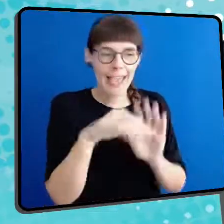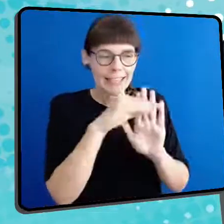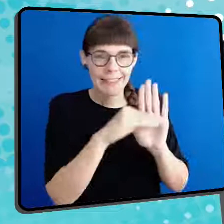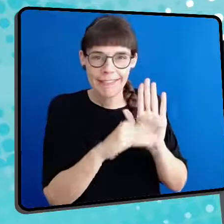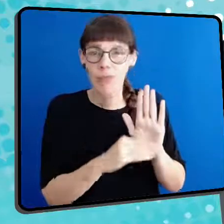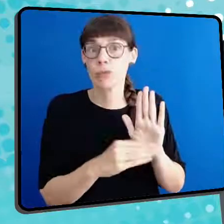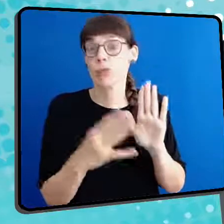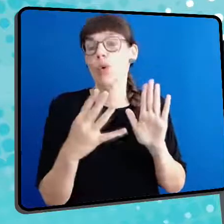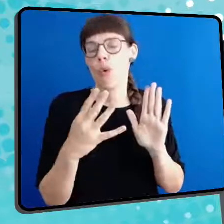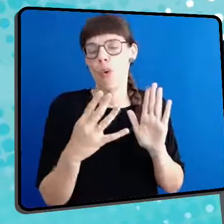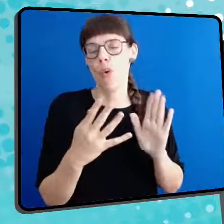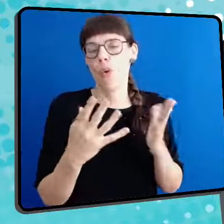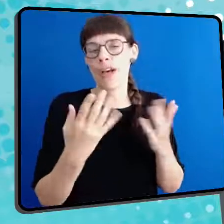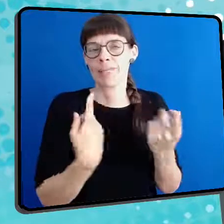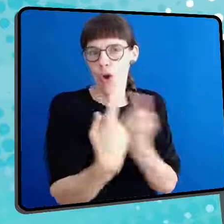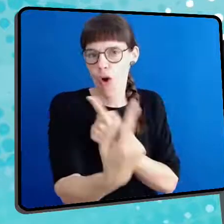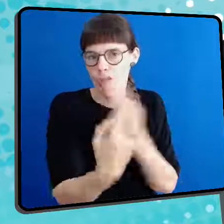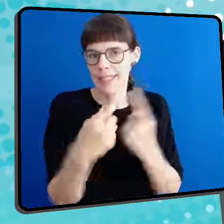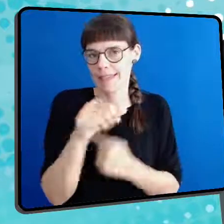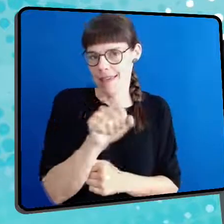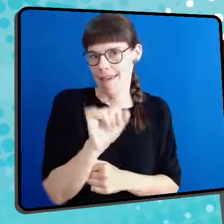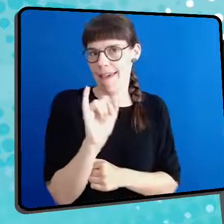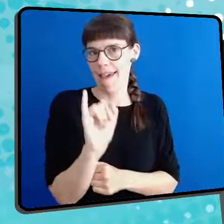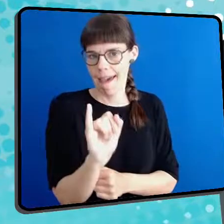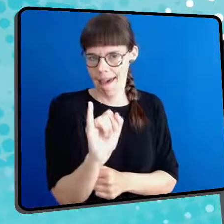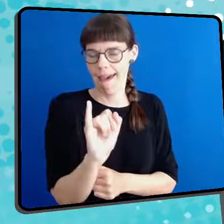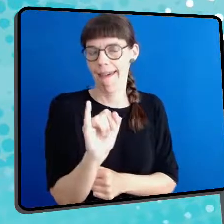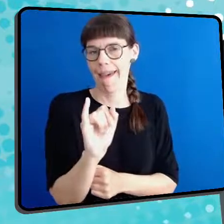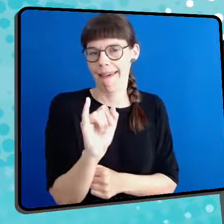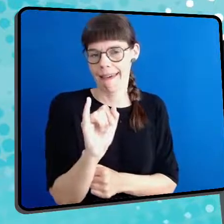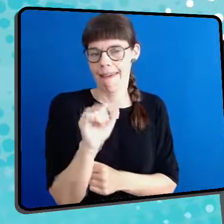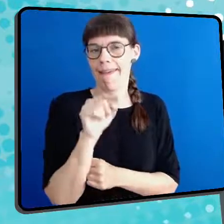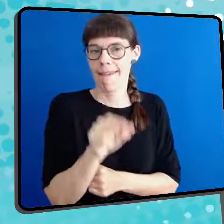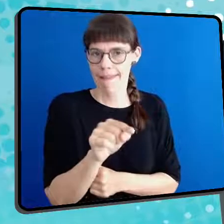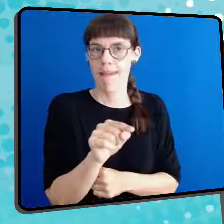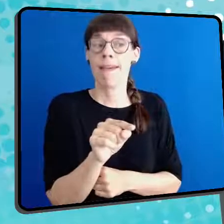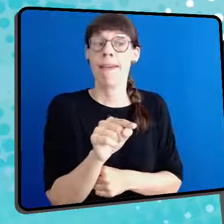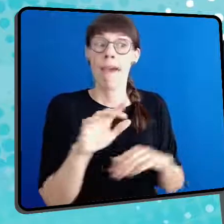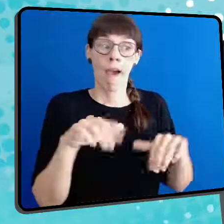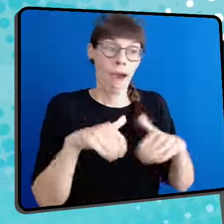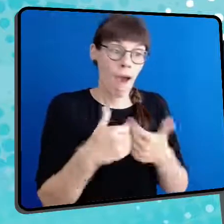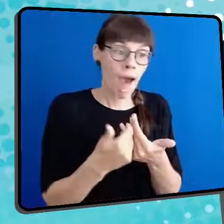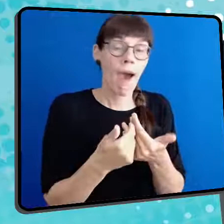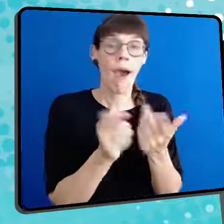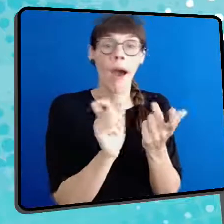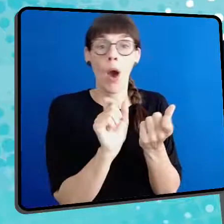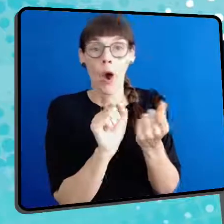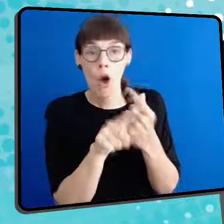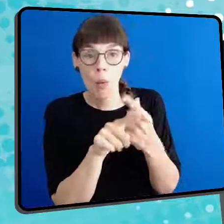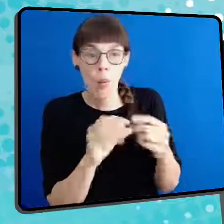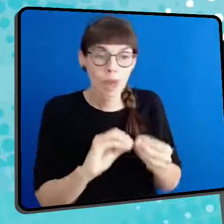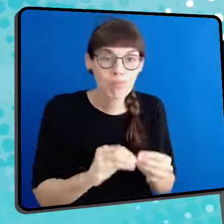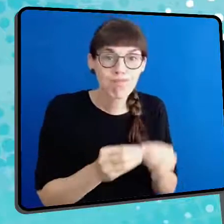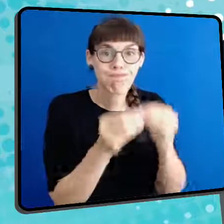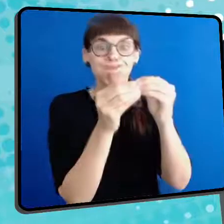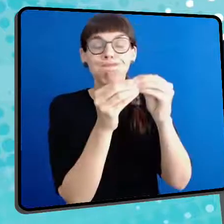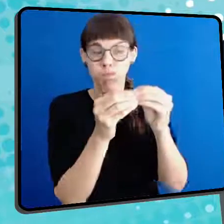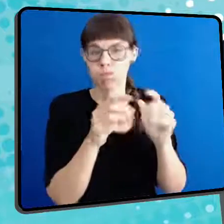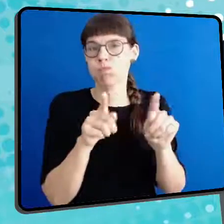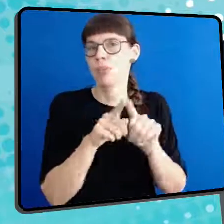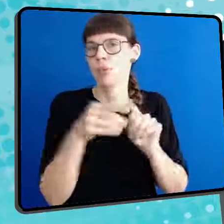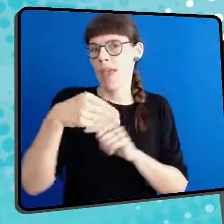have a conversational AI approach. So we've got Create a Bot using the Bot Framework Composer, and discover the Microsoft guidelines